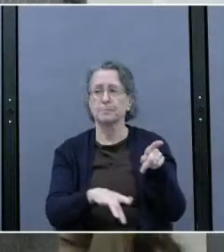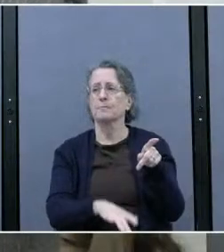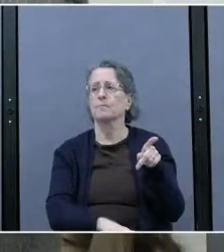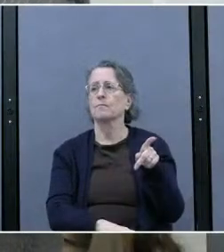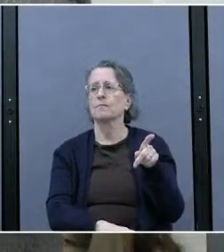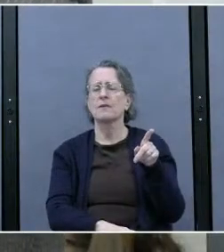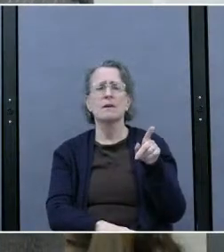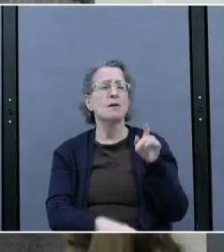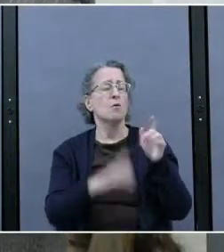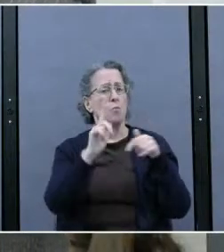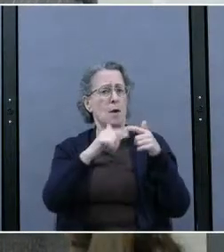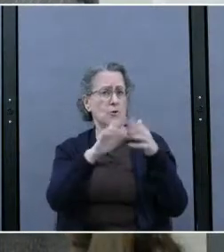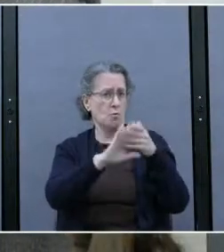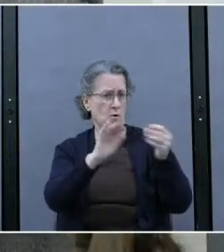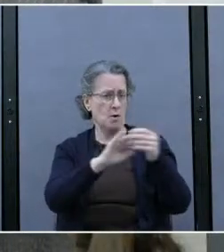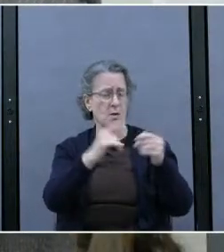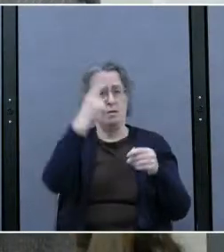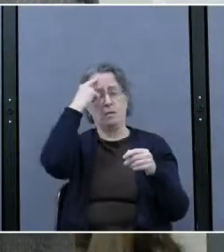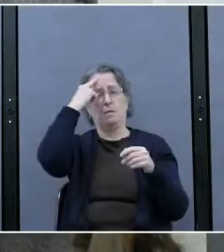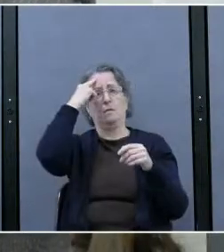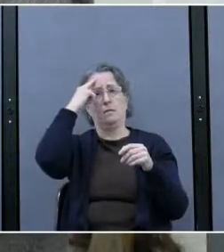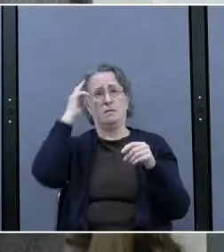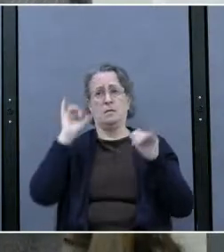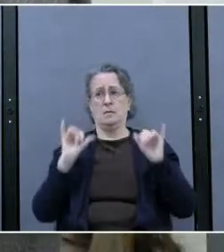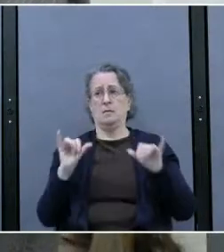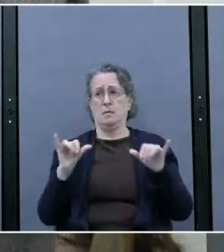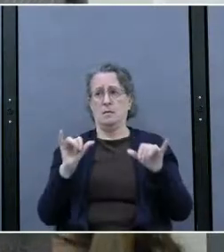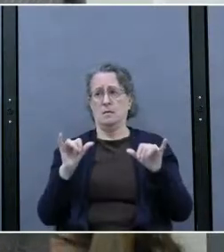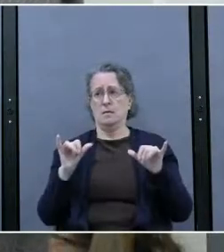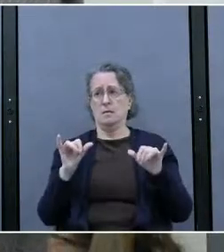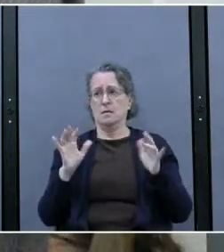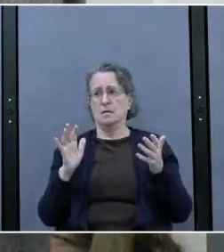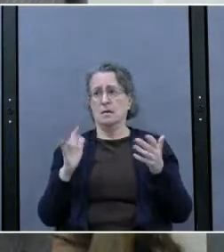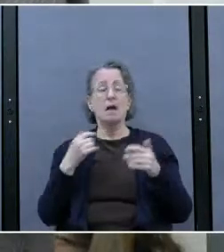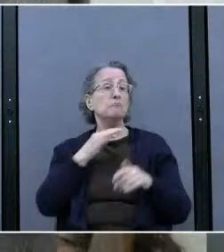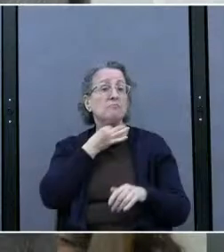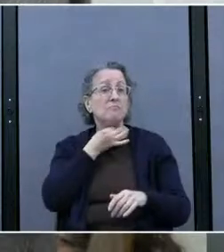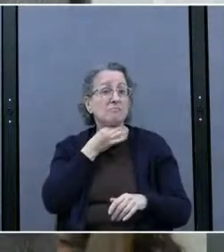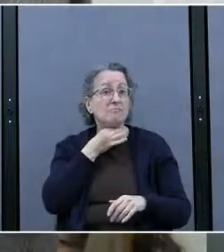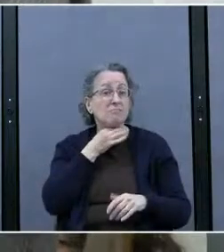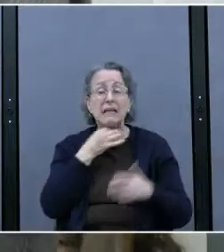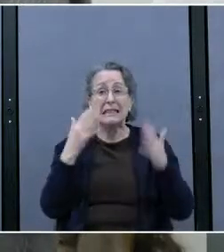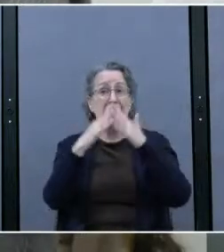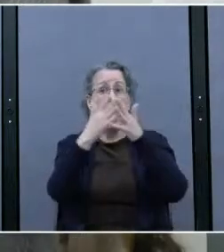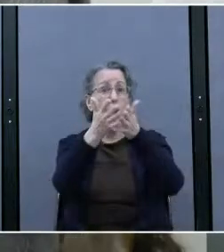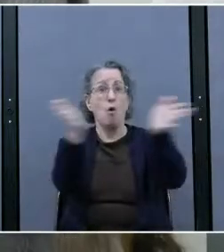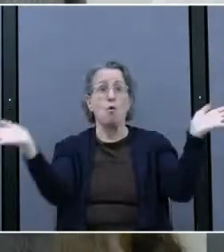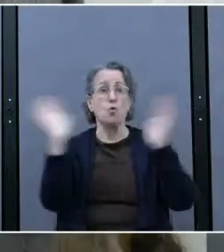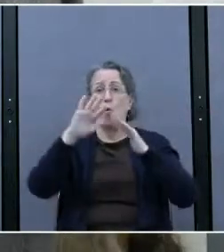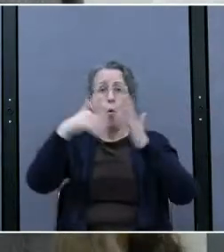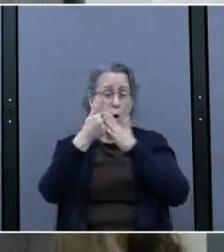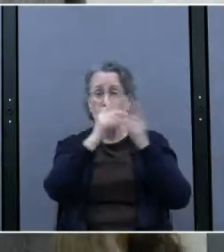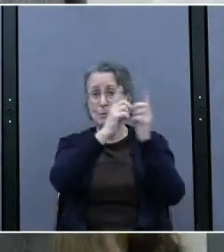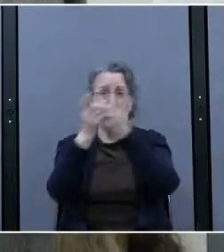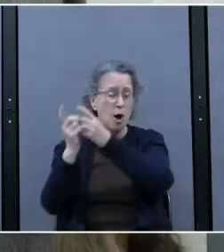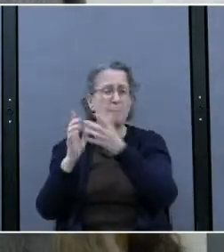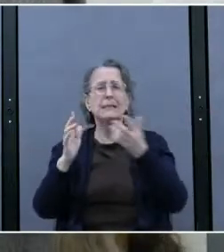me think, what are the total, as we sit here tonight, how many vacant slots are there townwide right now?